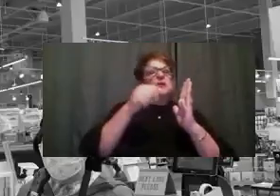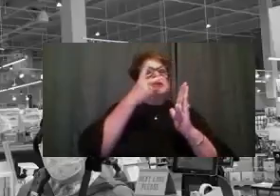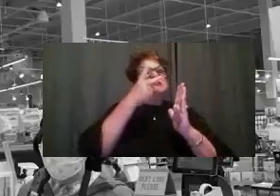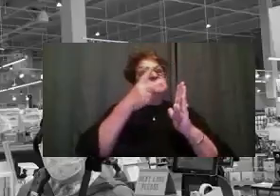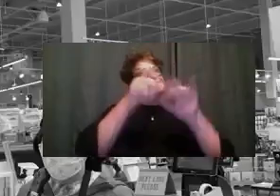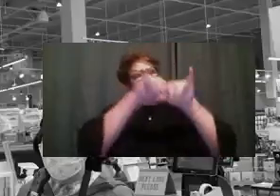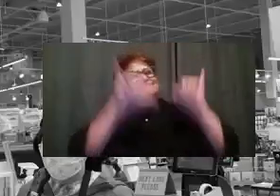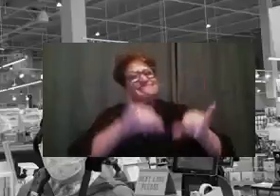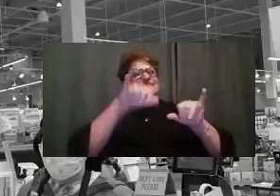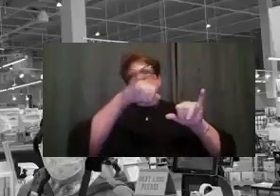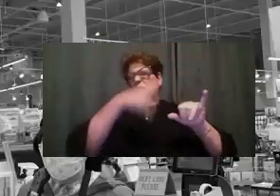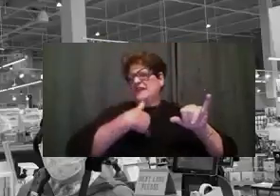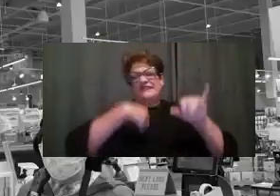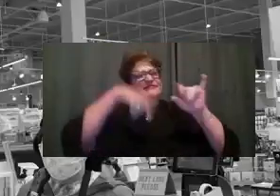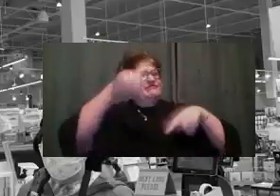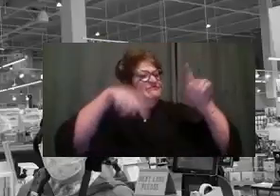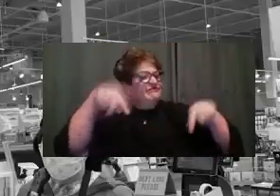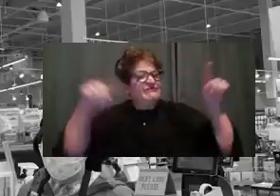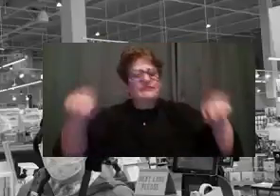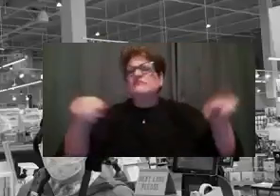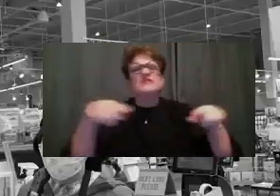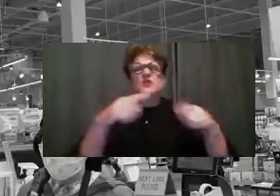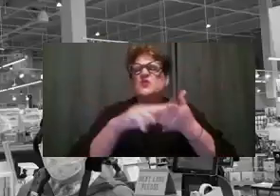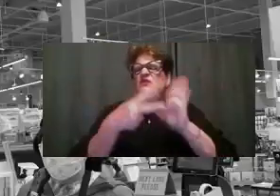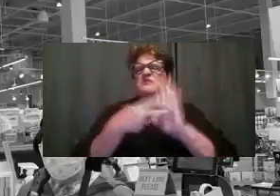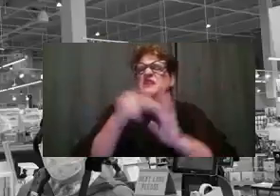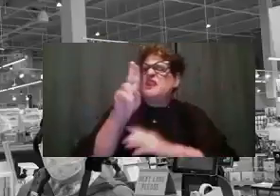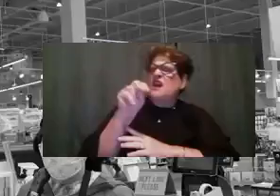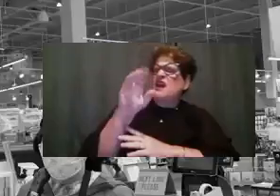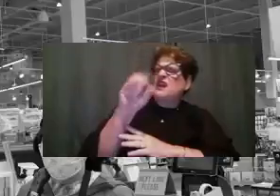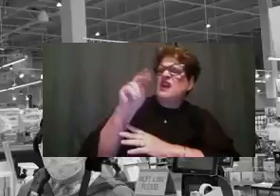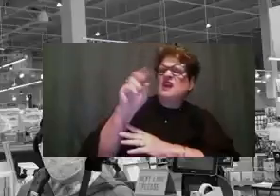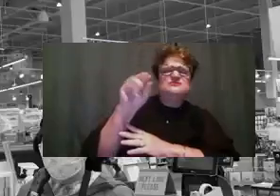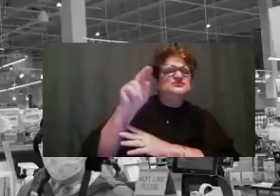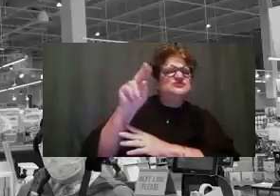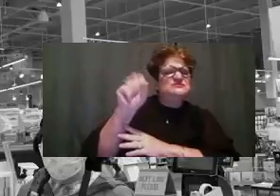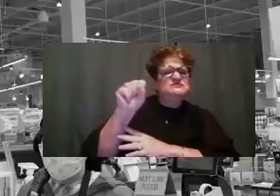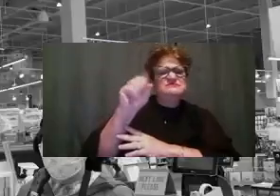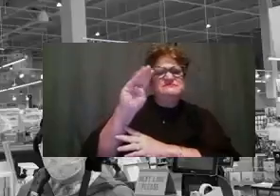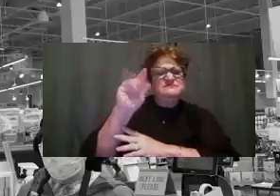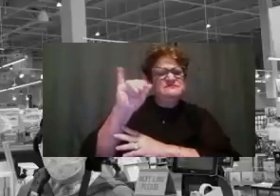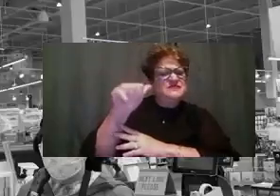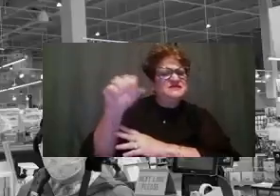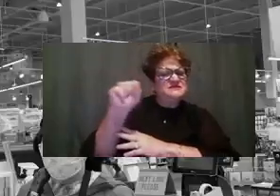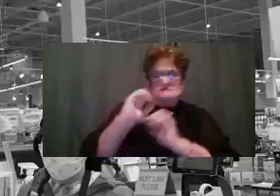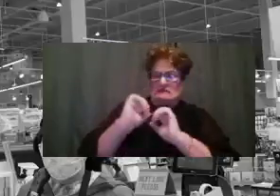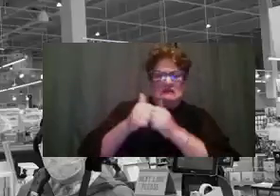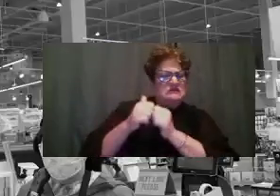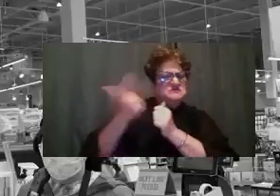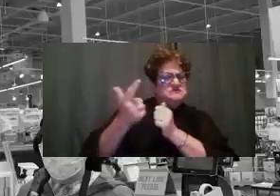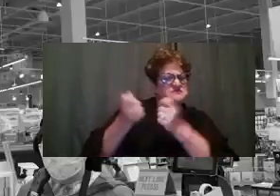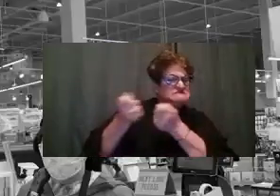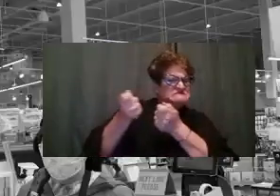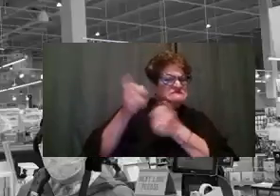today, we will be covering what unconscious bias is, how to address it and the disparity it causes, discuss